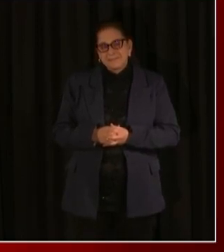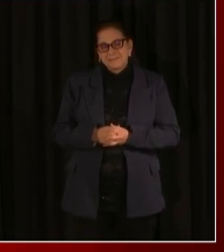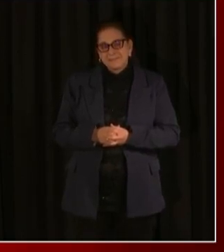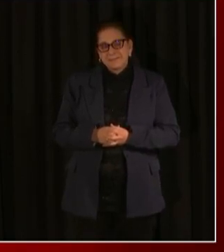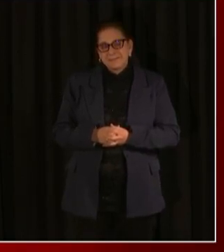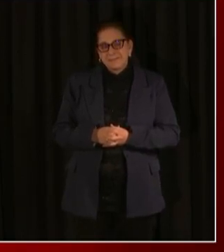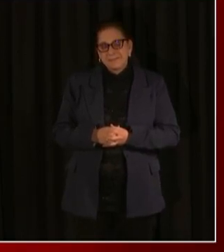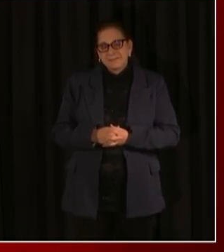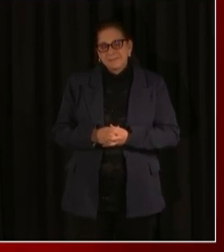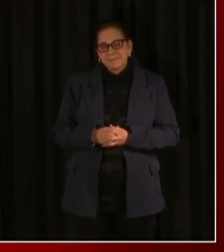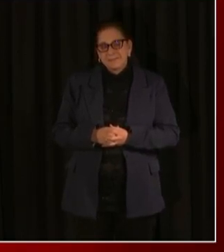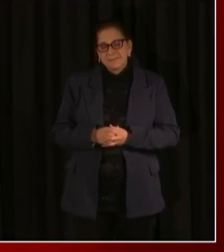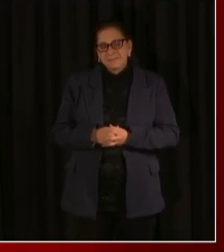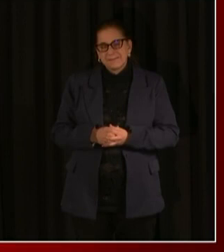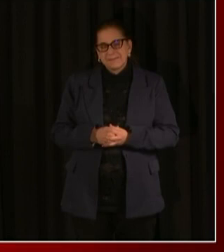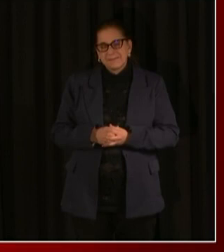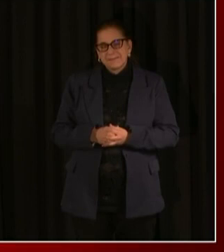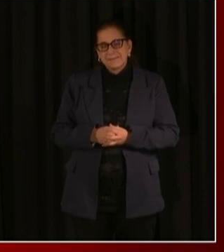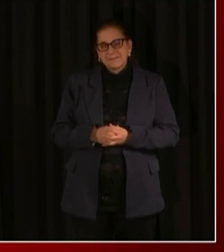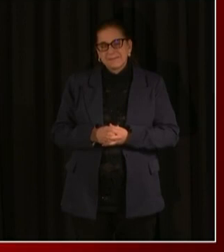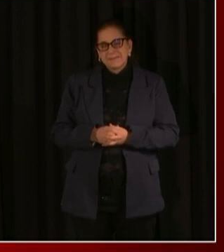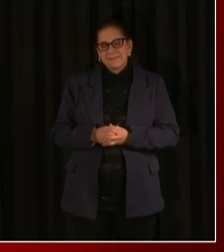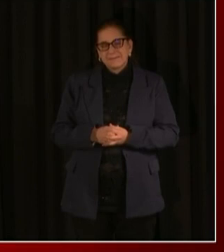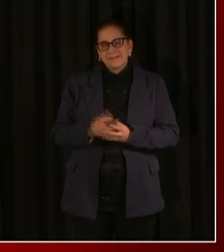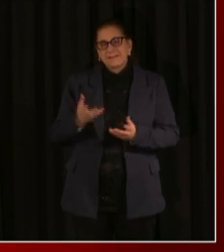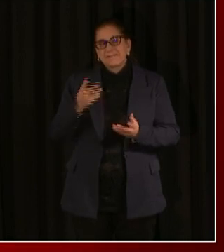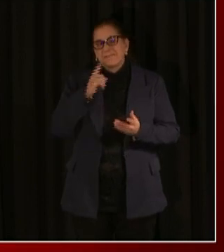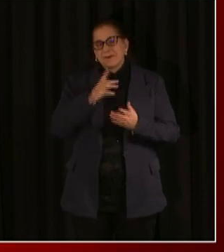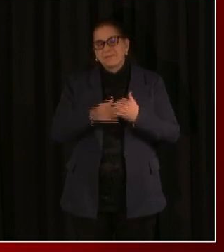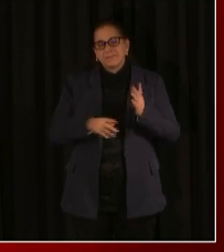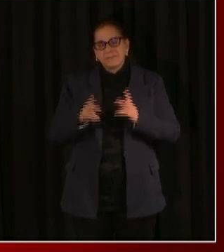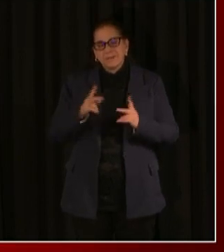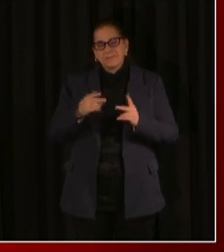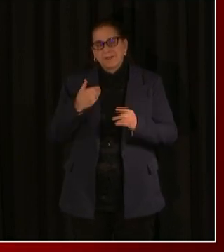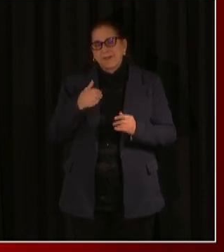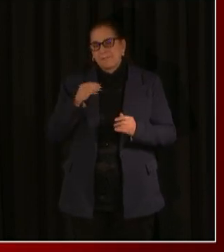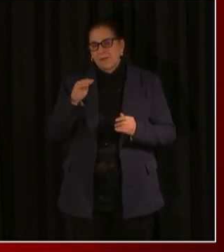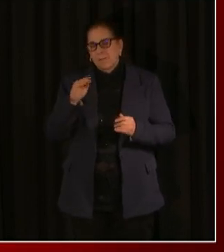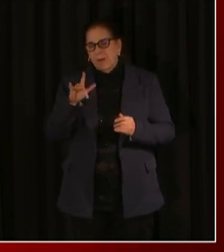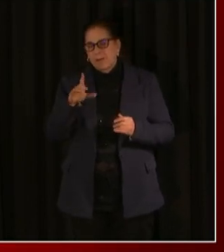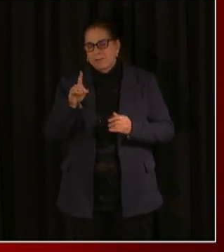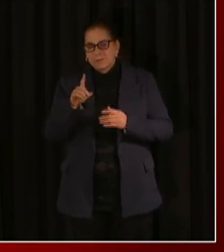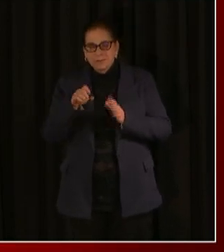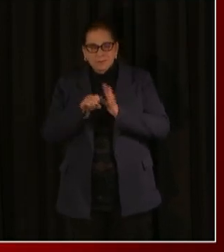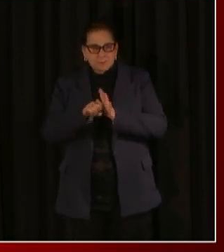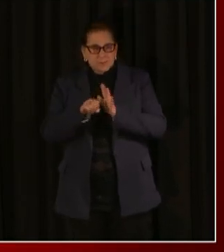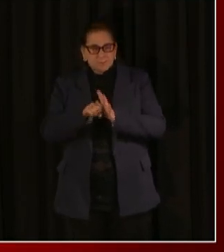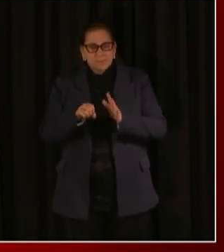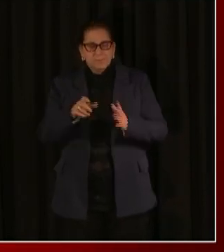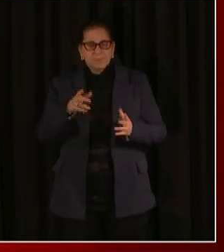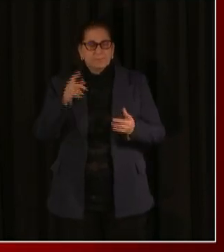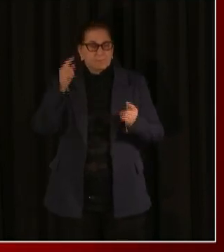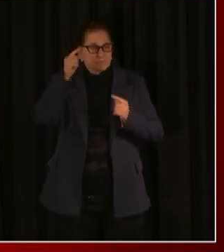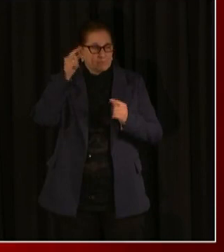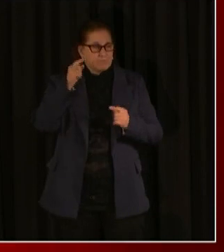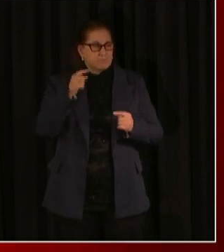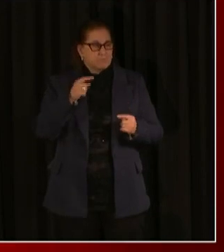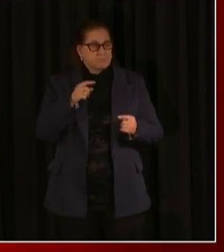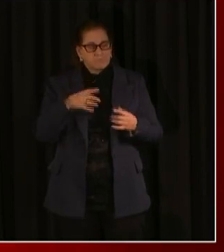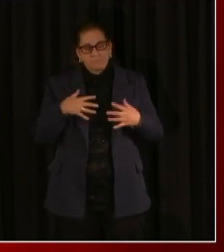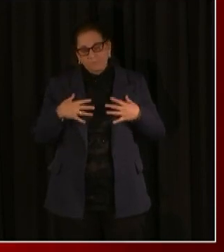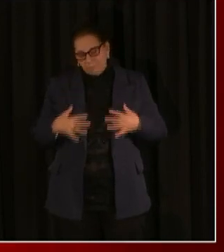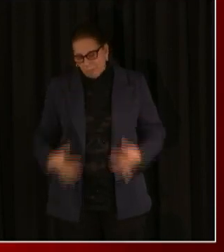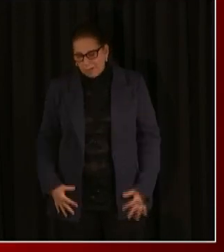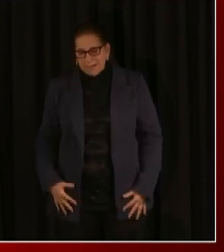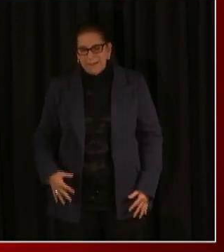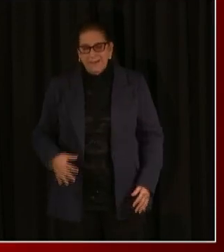they can be pretty mild, but some people definitely have more intense symptoms 3 days after